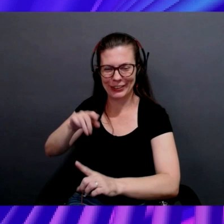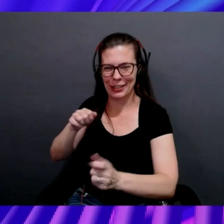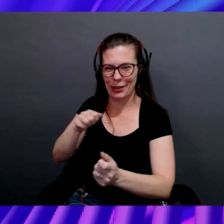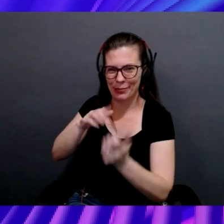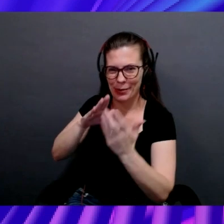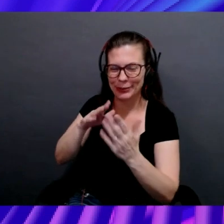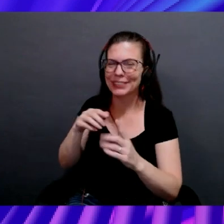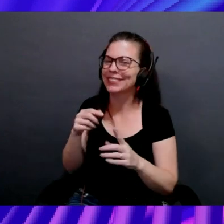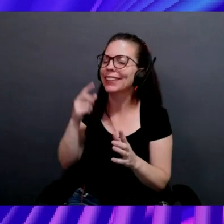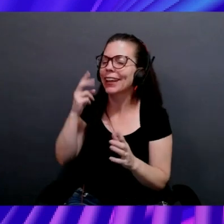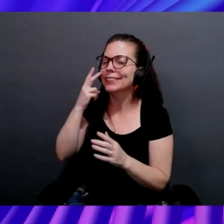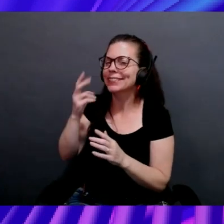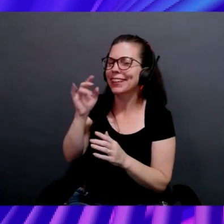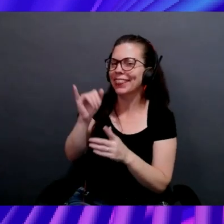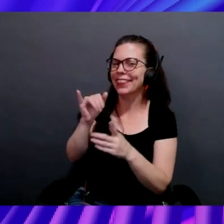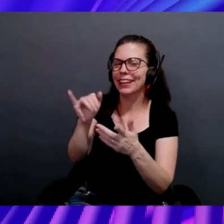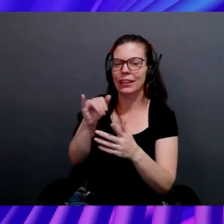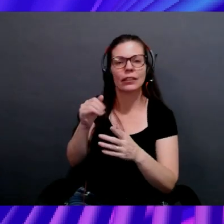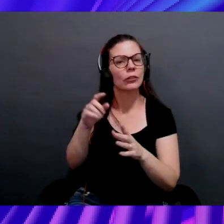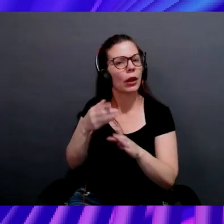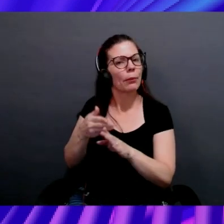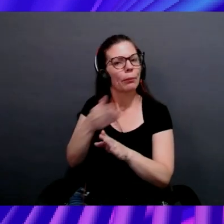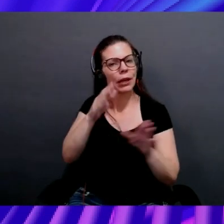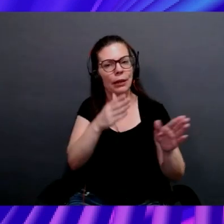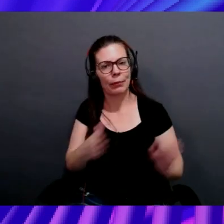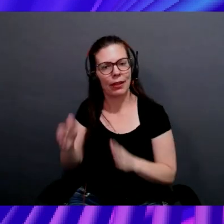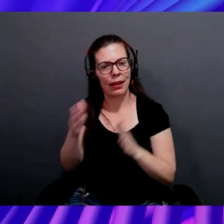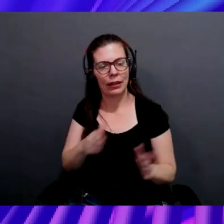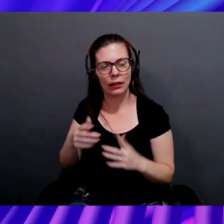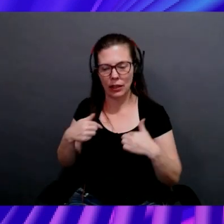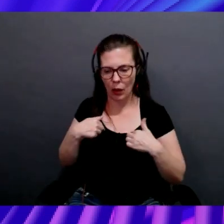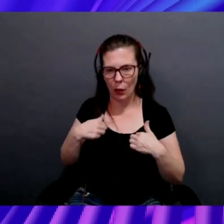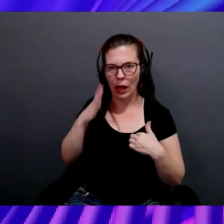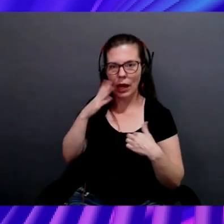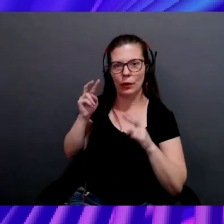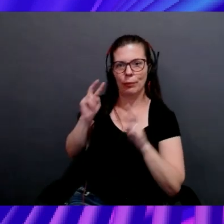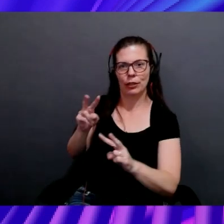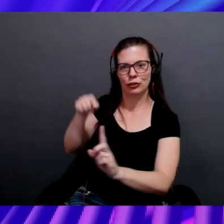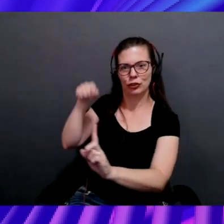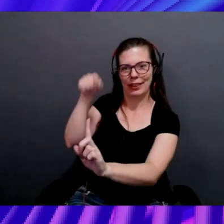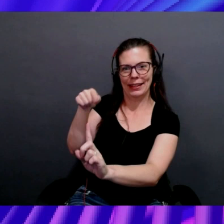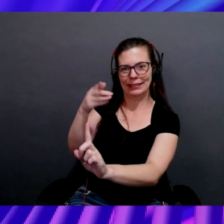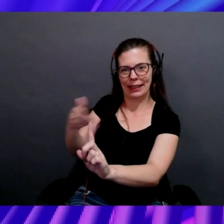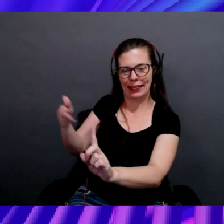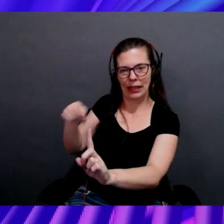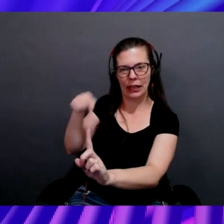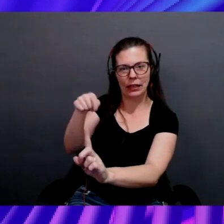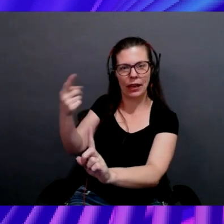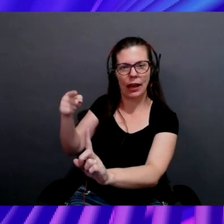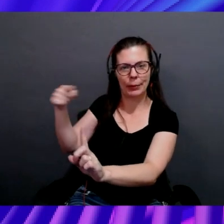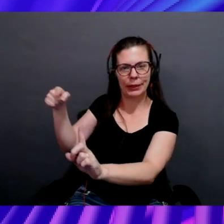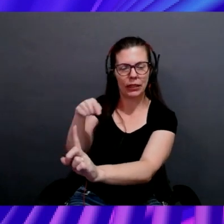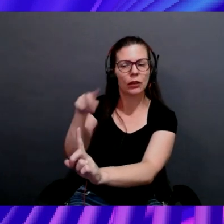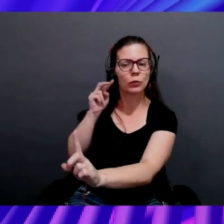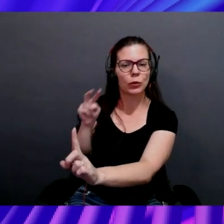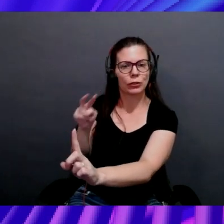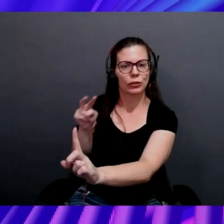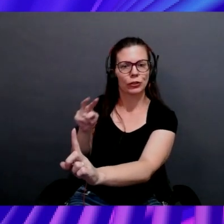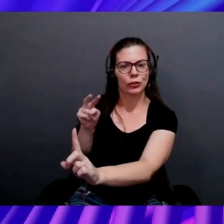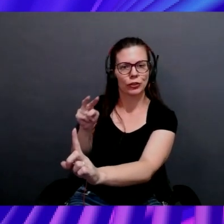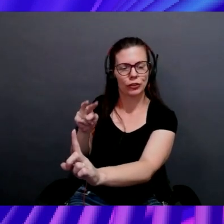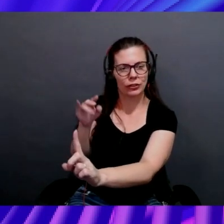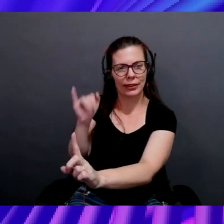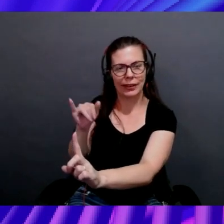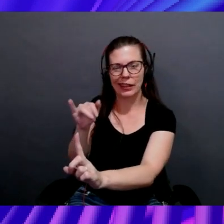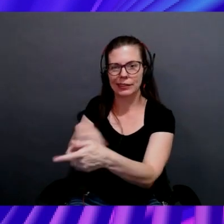very much as proactive, right? This is something like, I want to monitor this particular thing happening at this